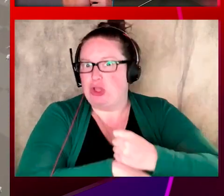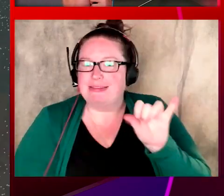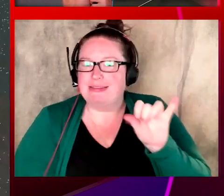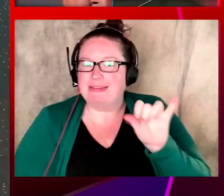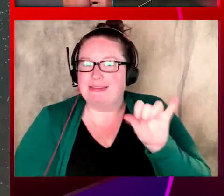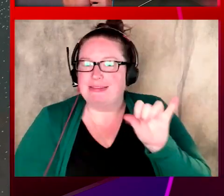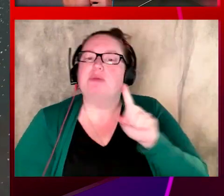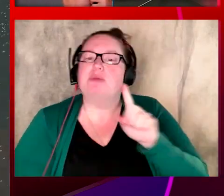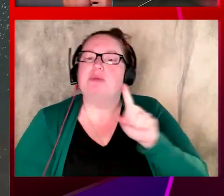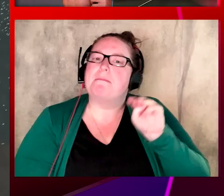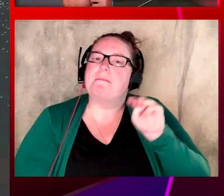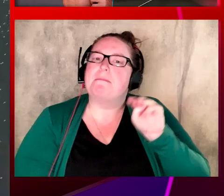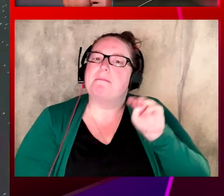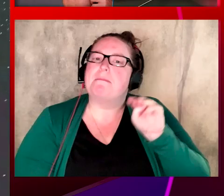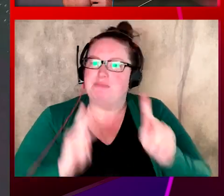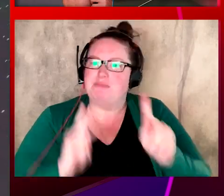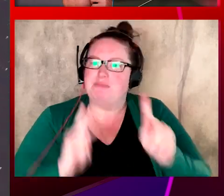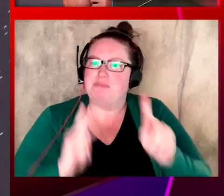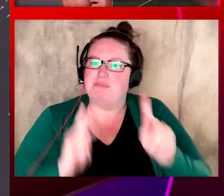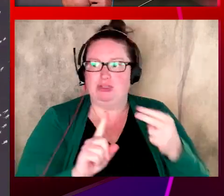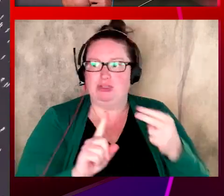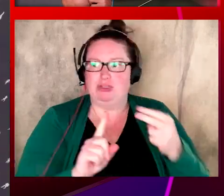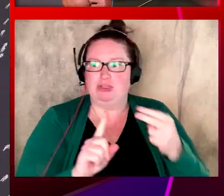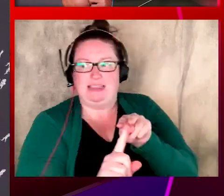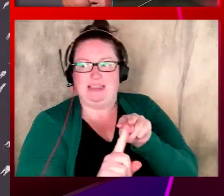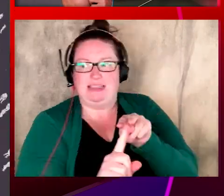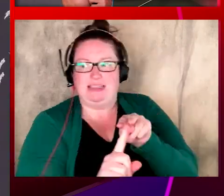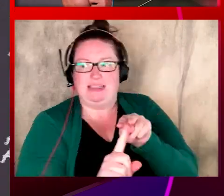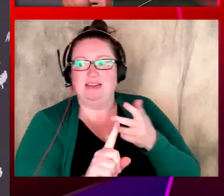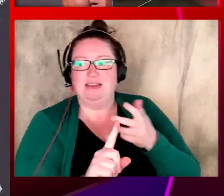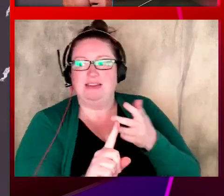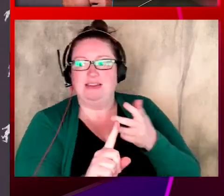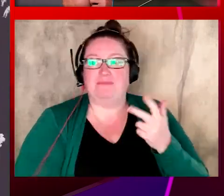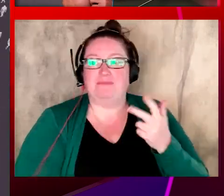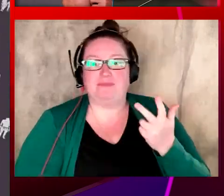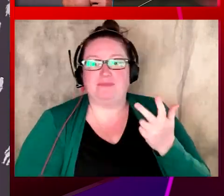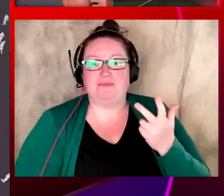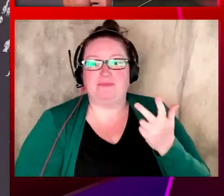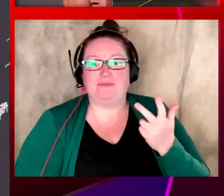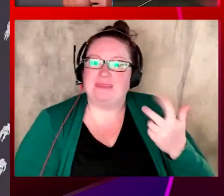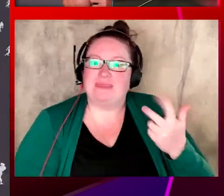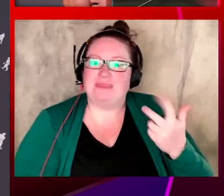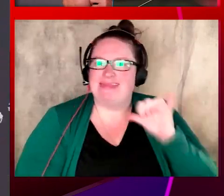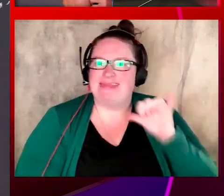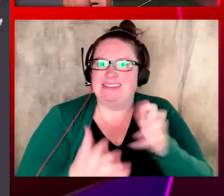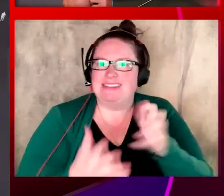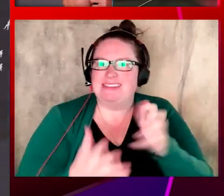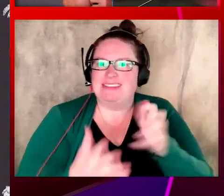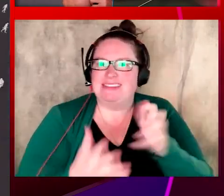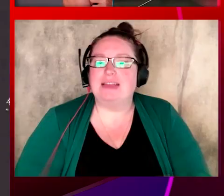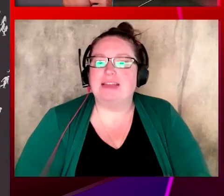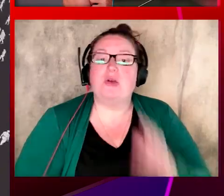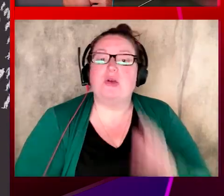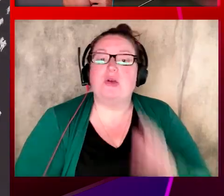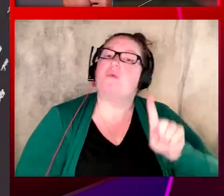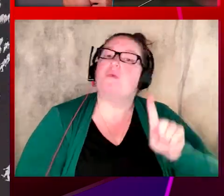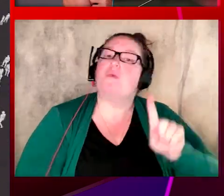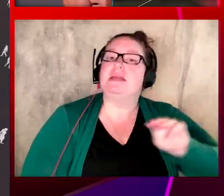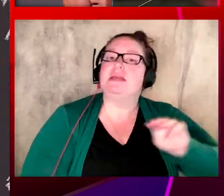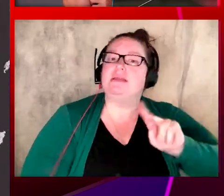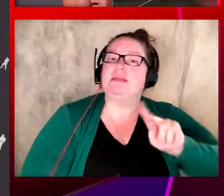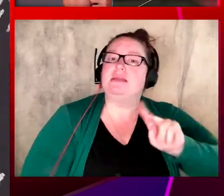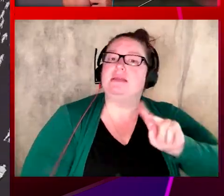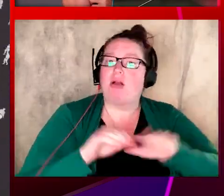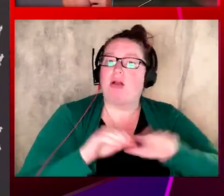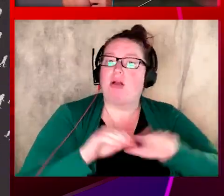actually, like, perspective-wise, quite a lot. Like we're like, yeah, let's just put 1 million people on the screen, and then you're like, wow, that's